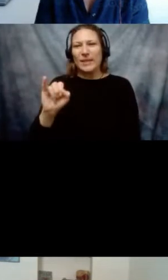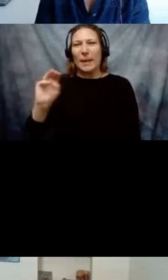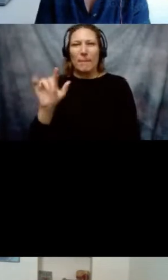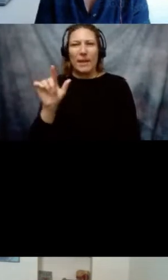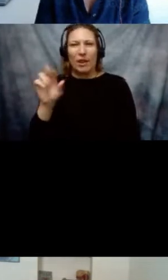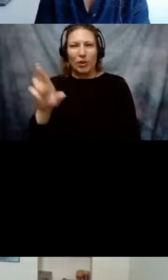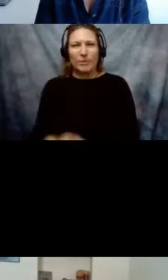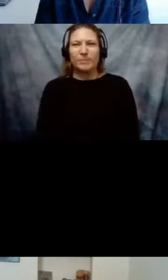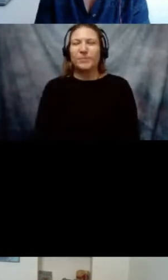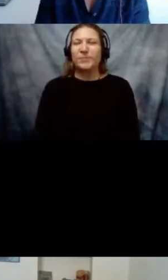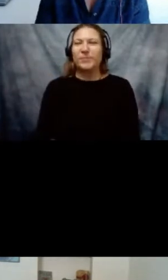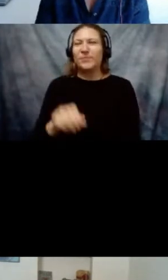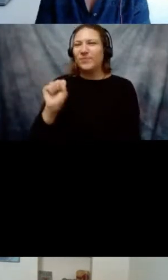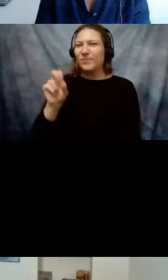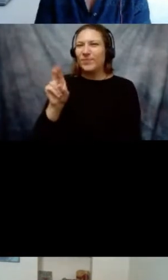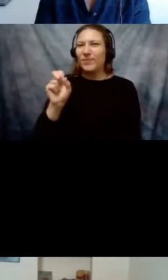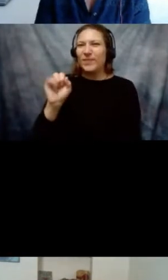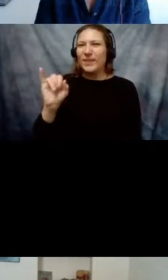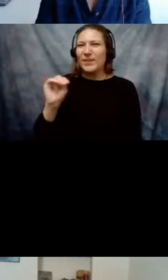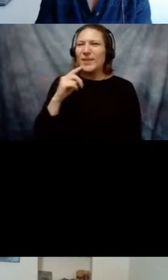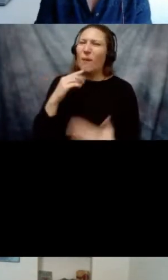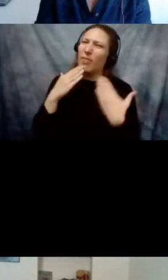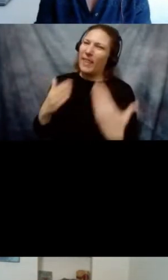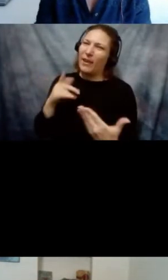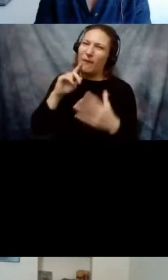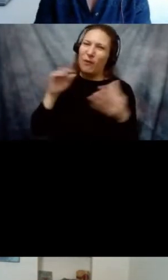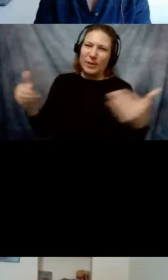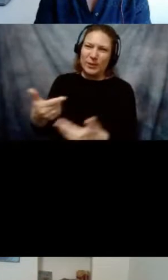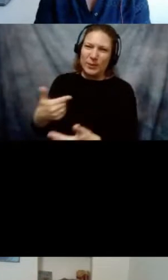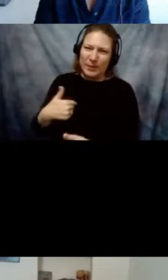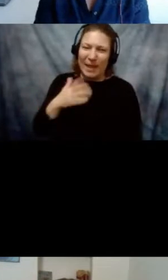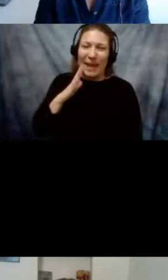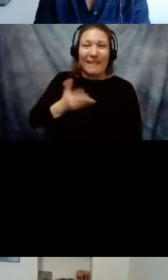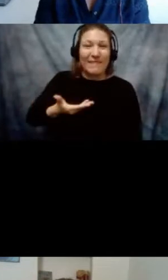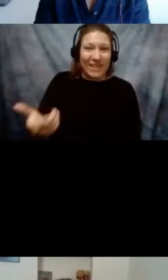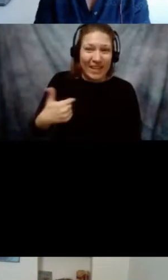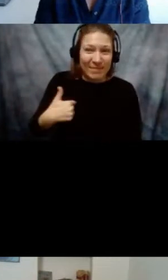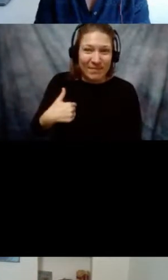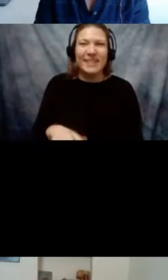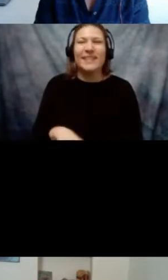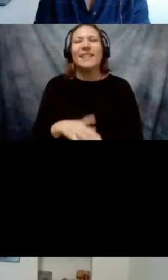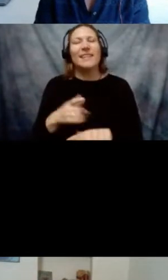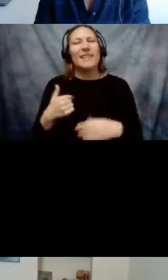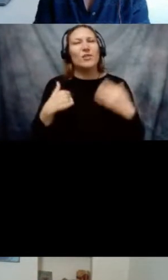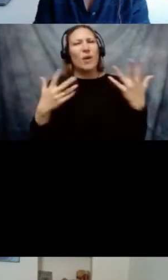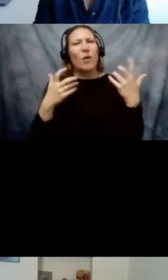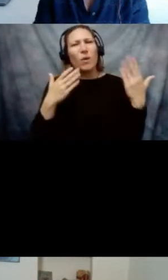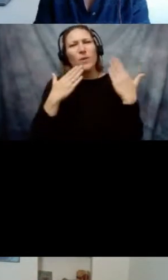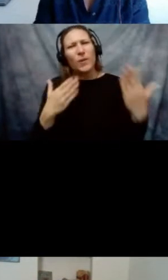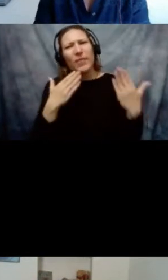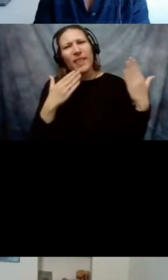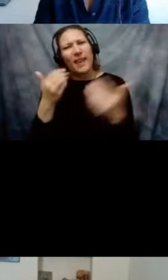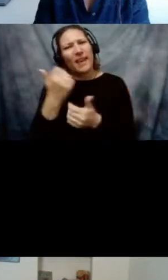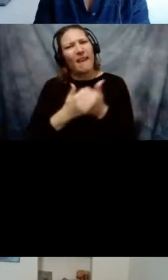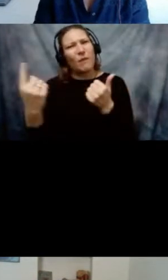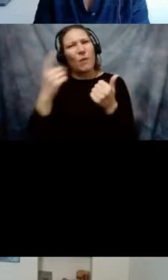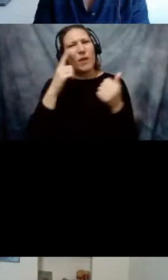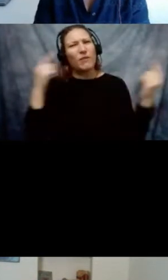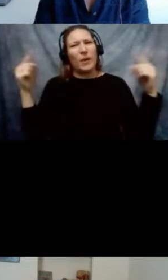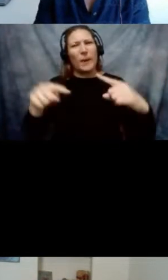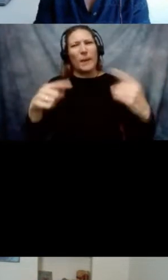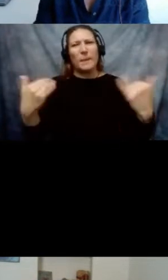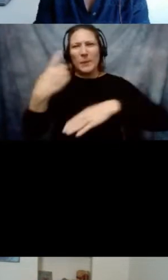and for that lovely introduction, Jane. So I just wanted to thank everyone really for attending today, for giving